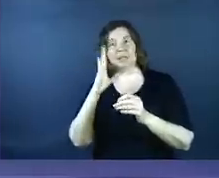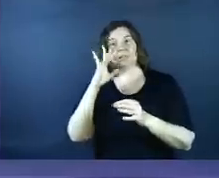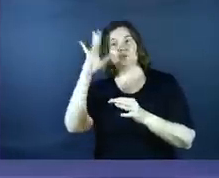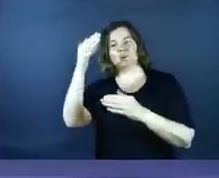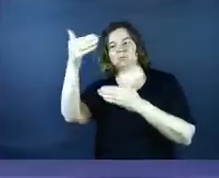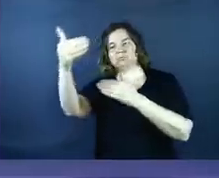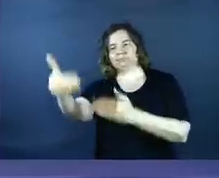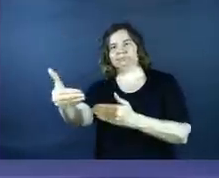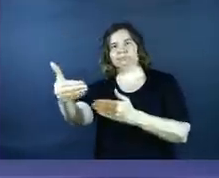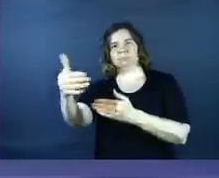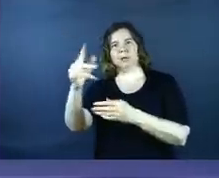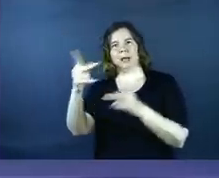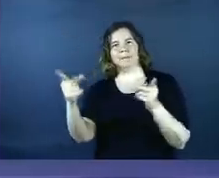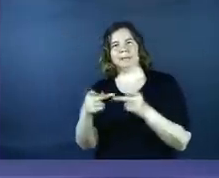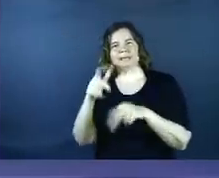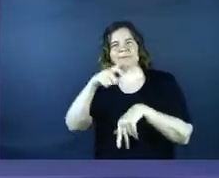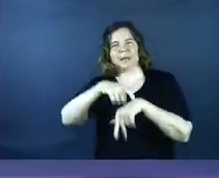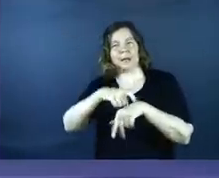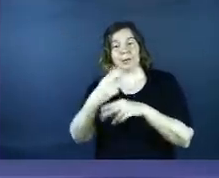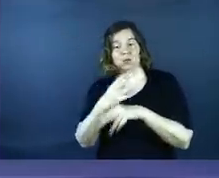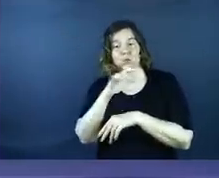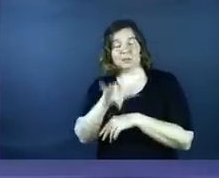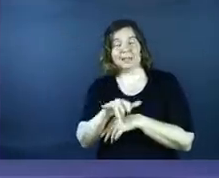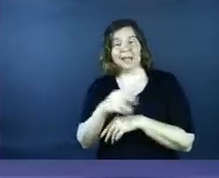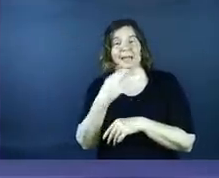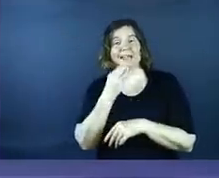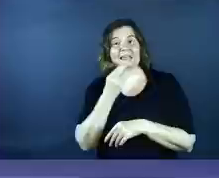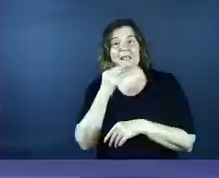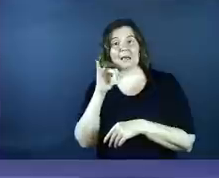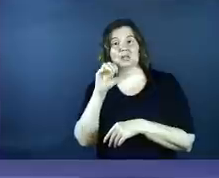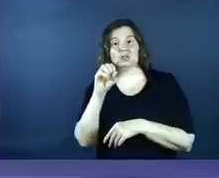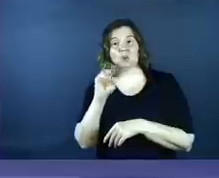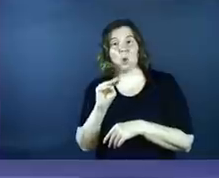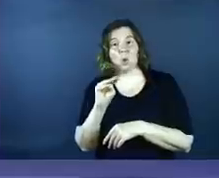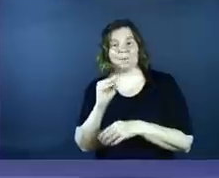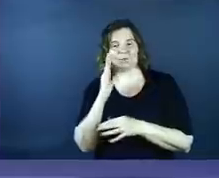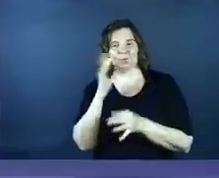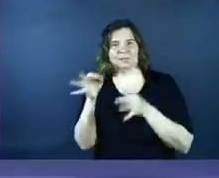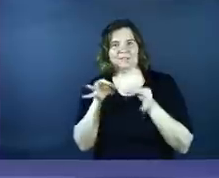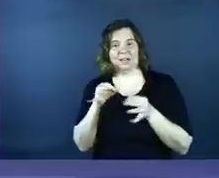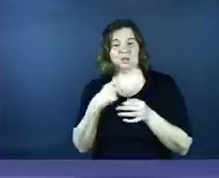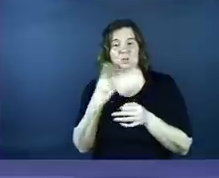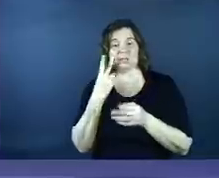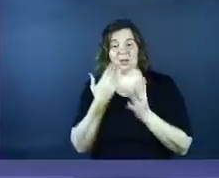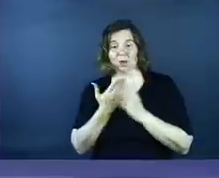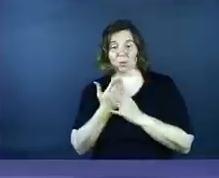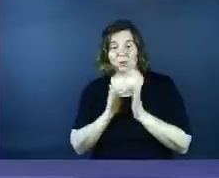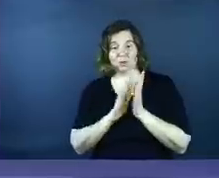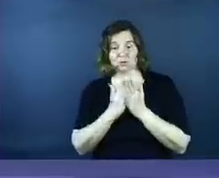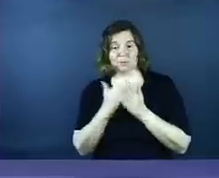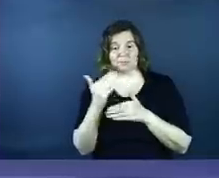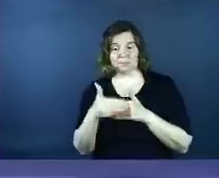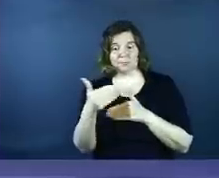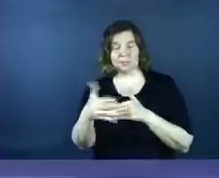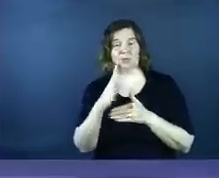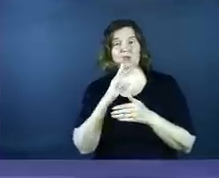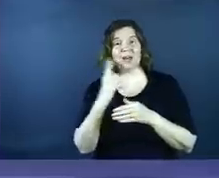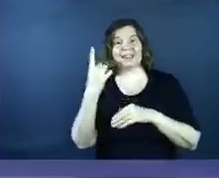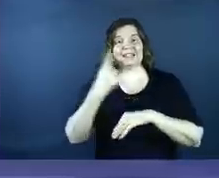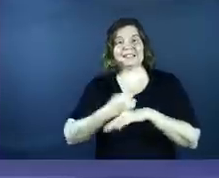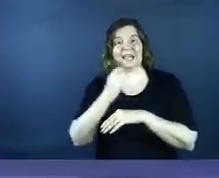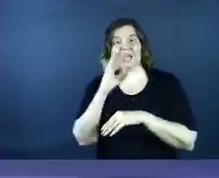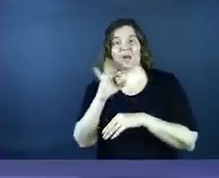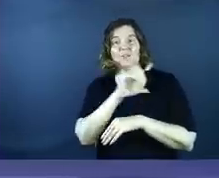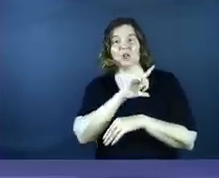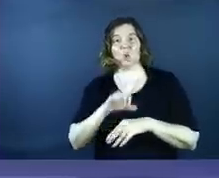future, a place of time. And he uses that Hebrew yom to define it. And you'll see all throughout scripture the talk of the day of